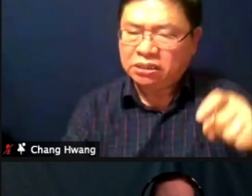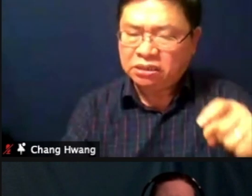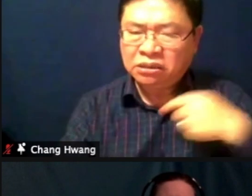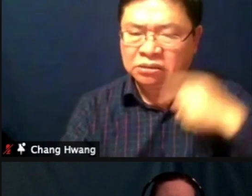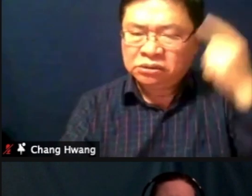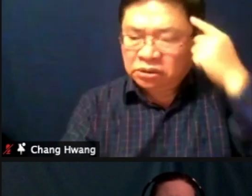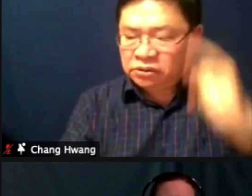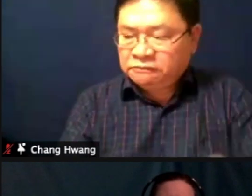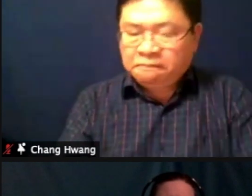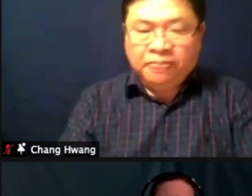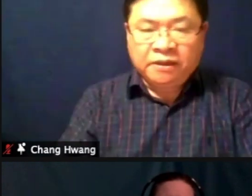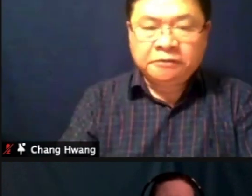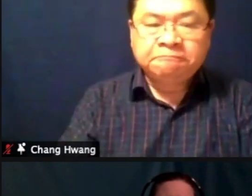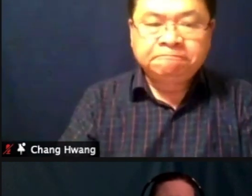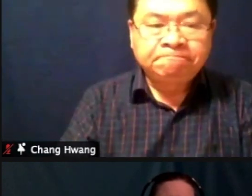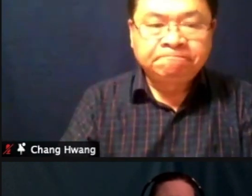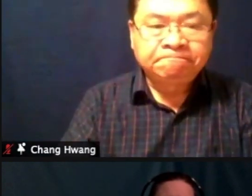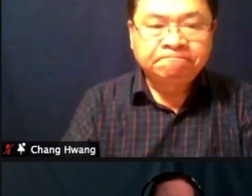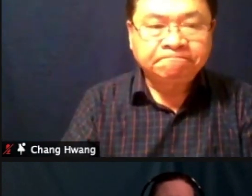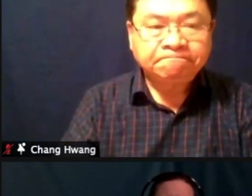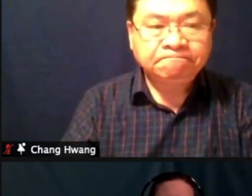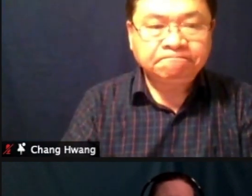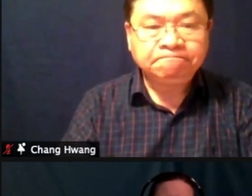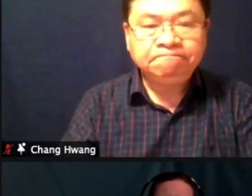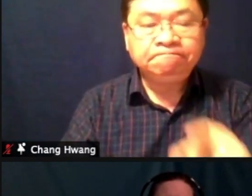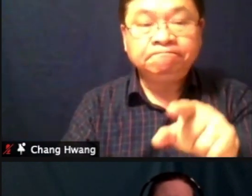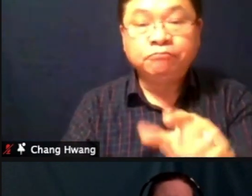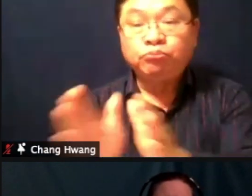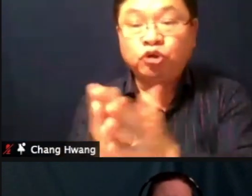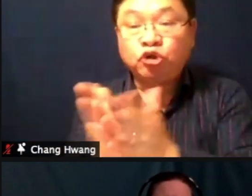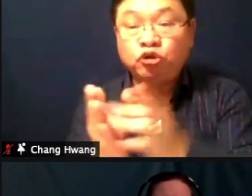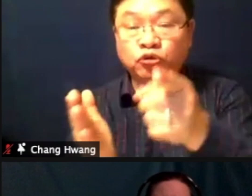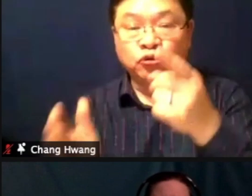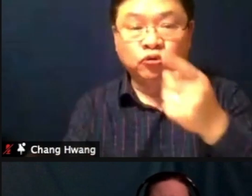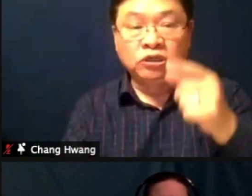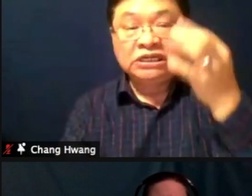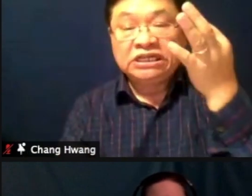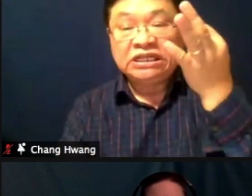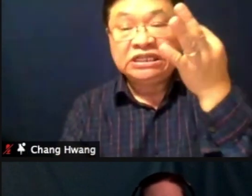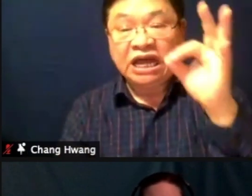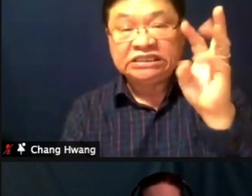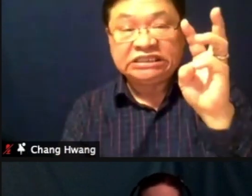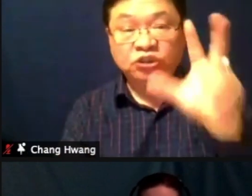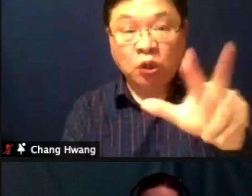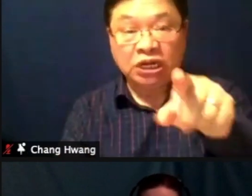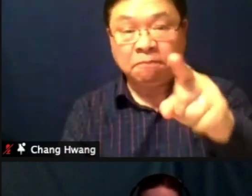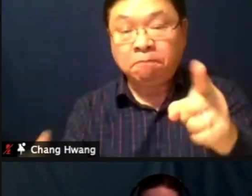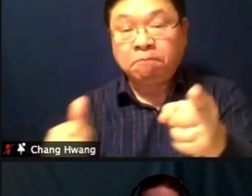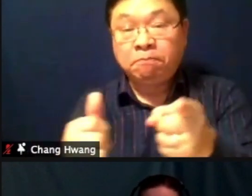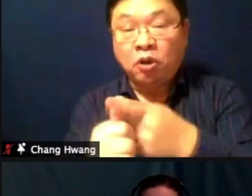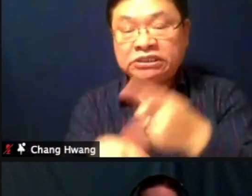sign language, and try to grow that, the need for that understanding has grown.